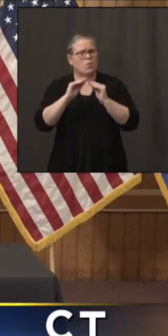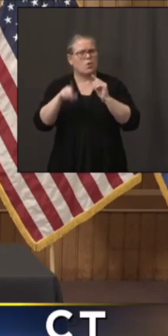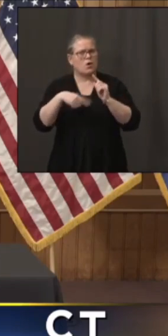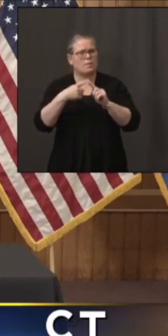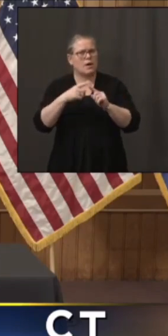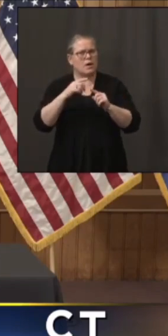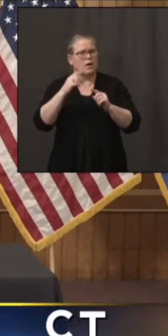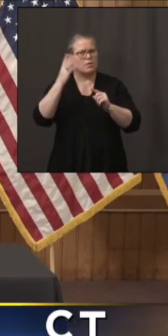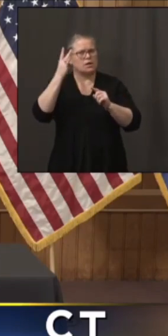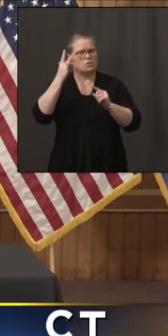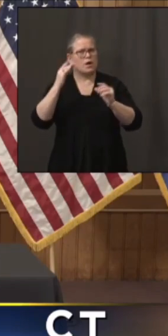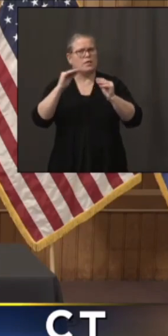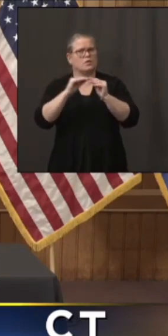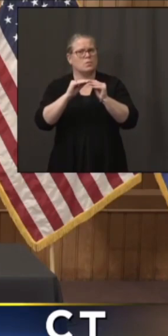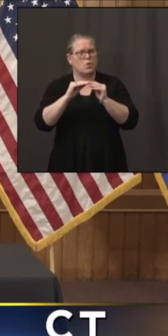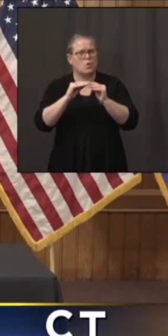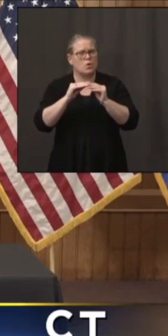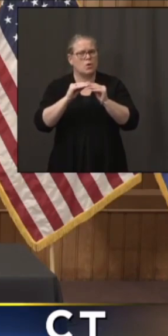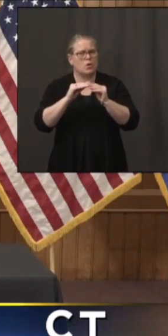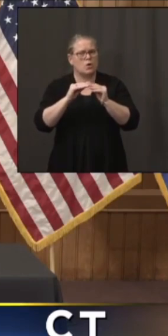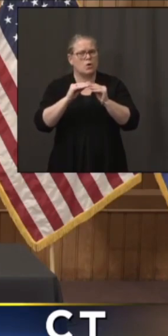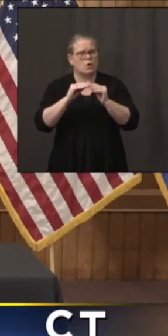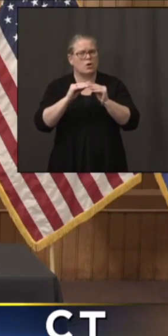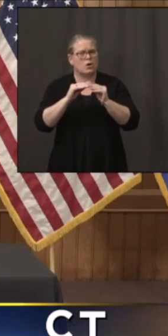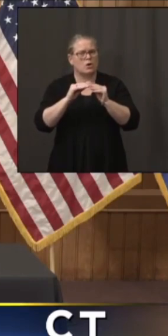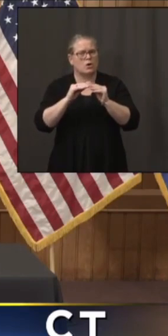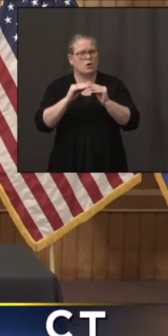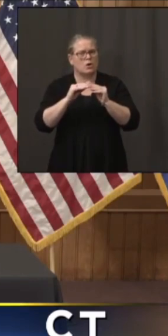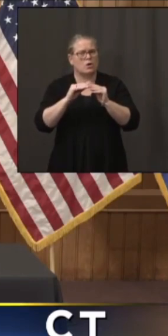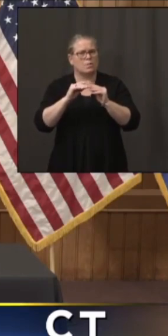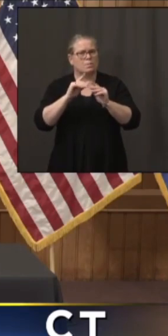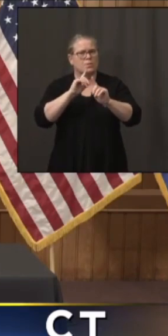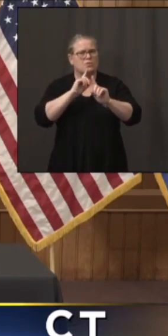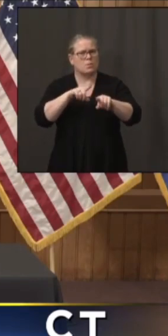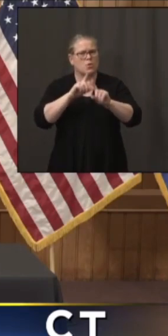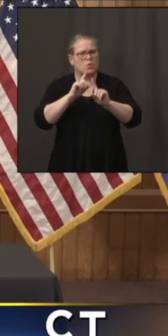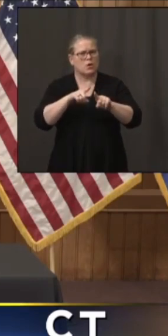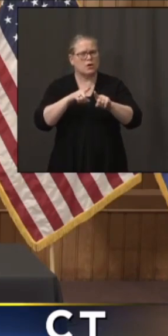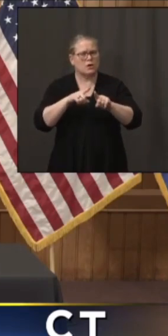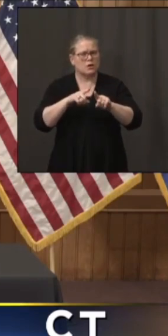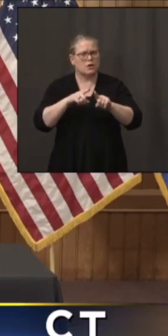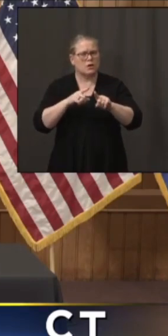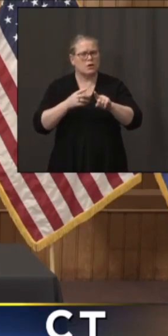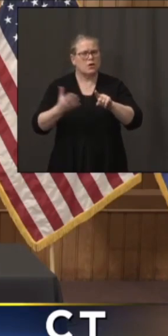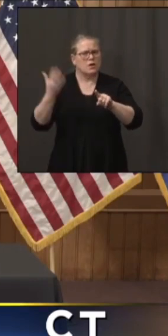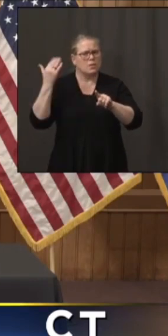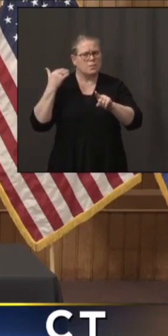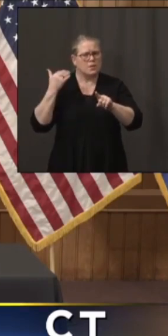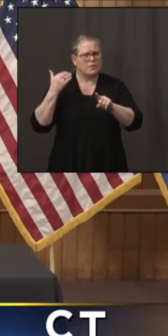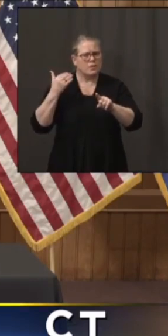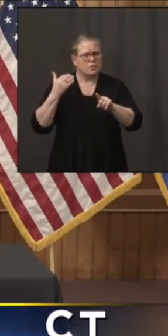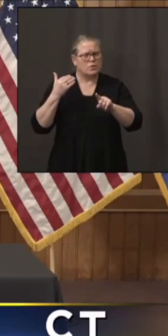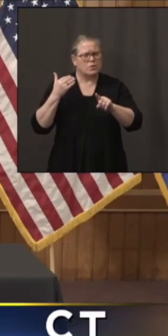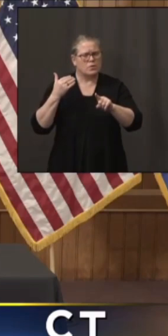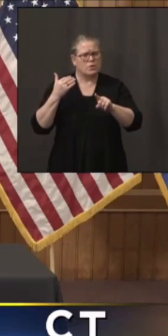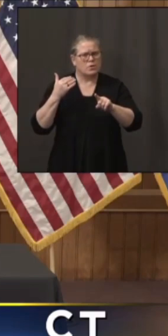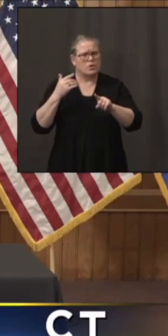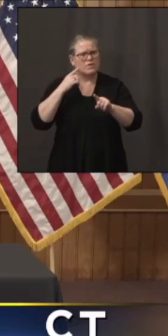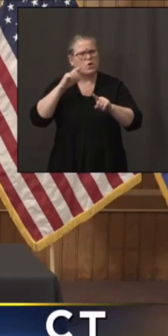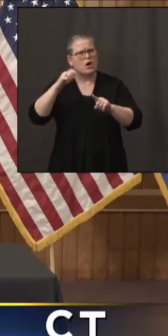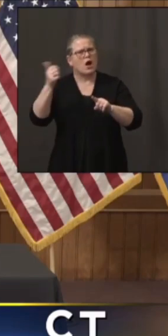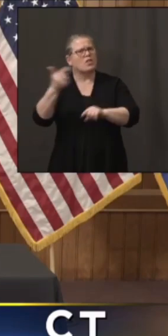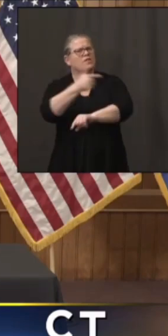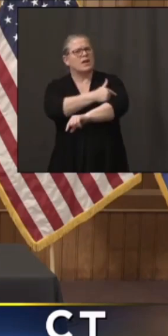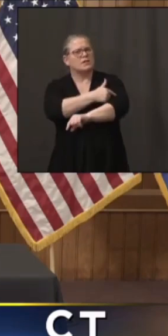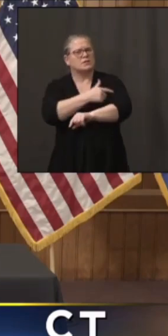there's more events being reported, whereas it maybe wasn't as well known if people are reporting, for other vaccines. So I don't know if any of you can